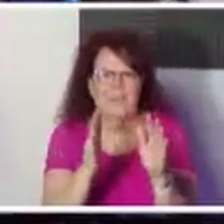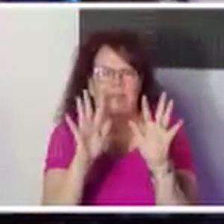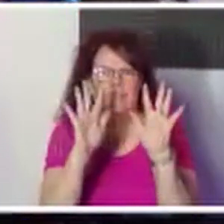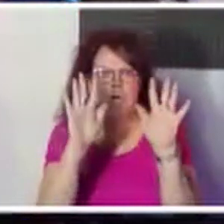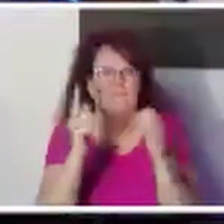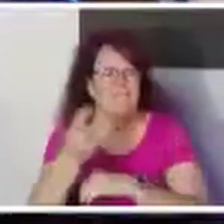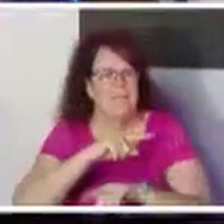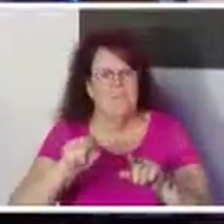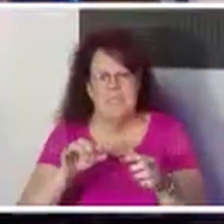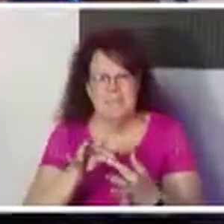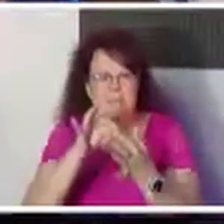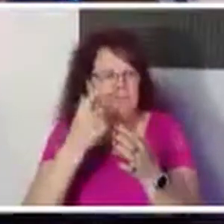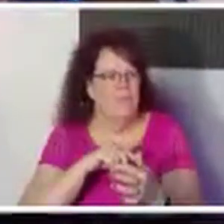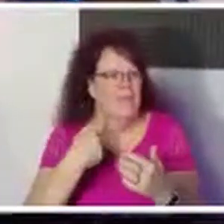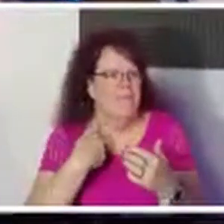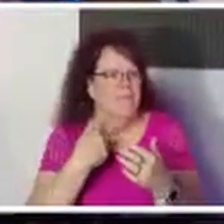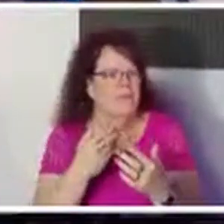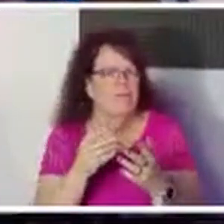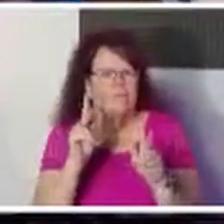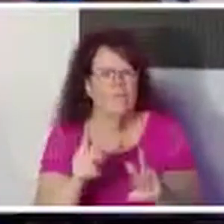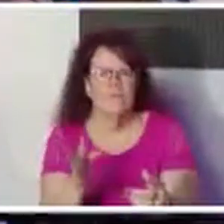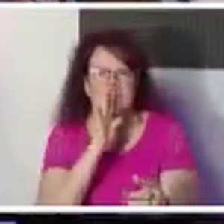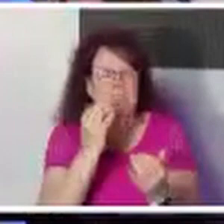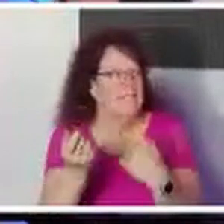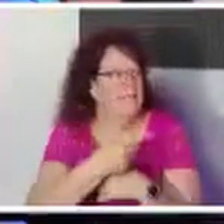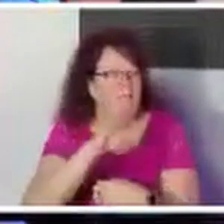We have Becky Corbin speaking today from the Bail Project.